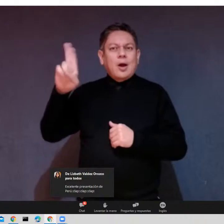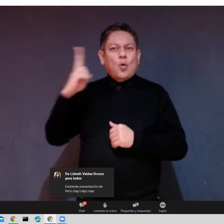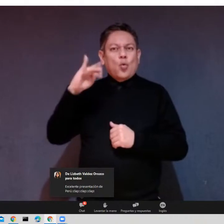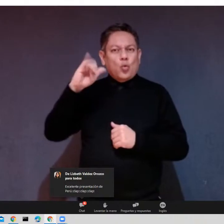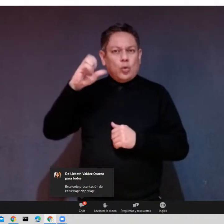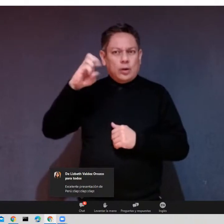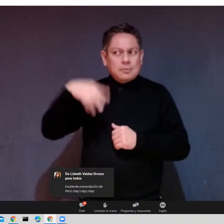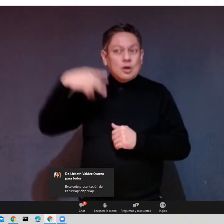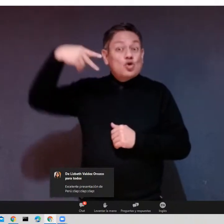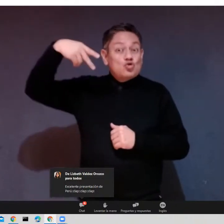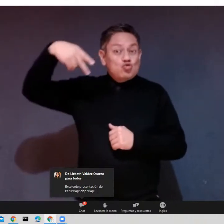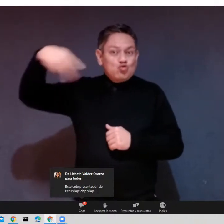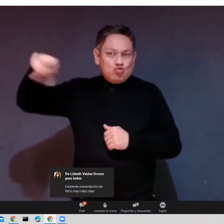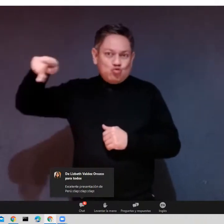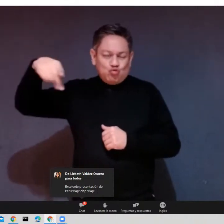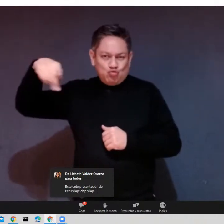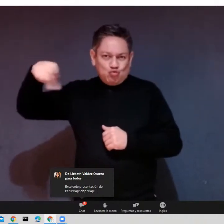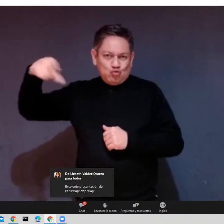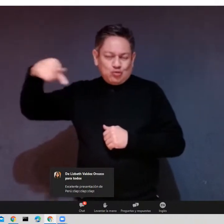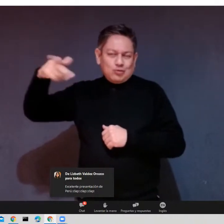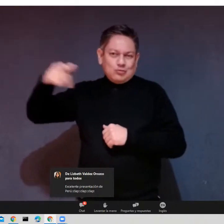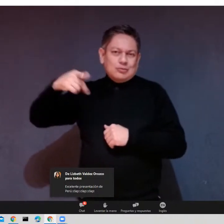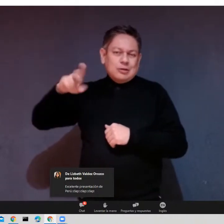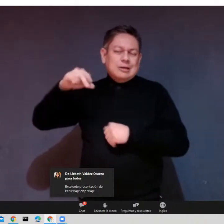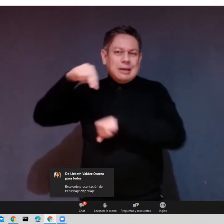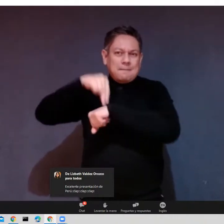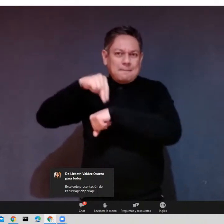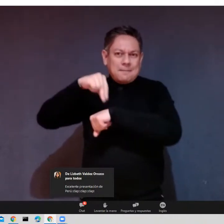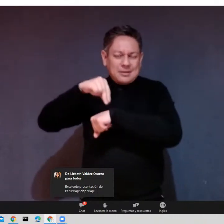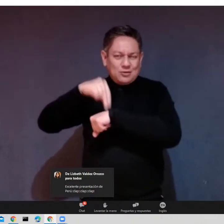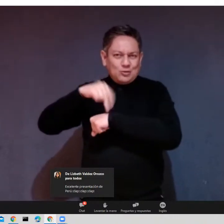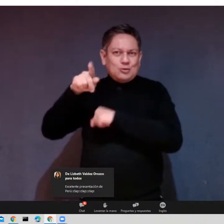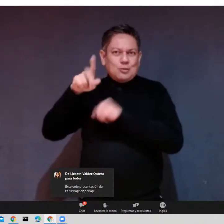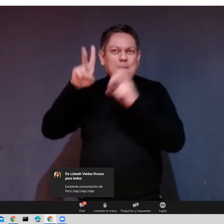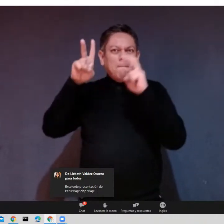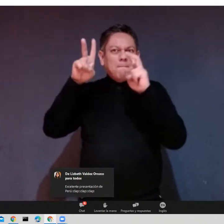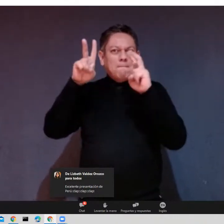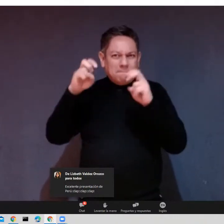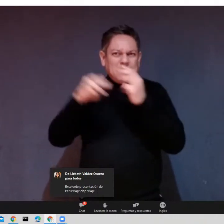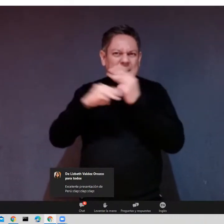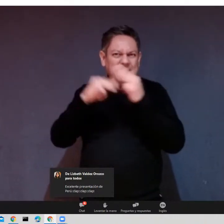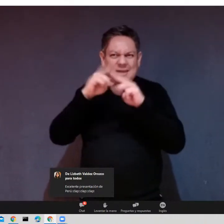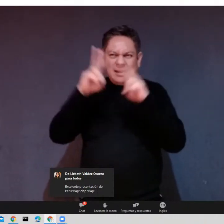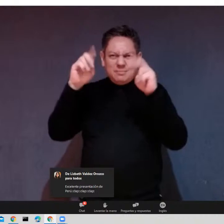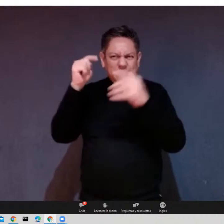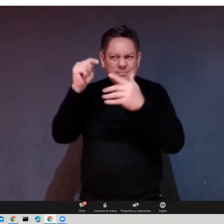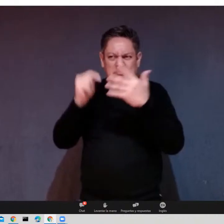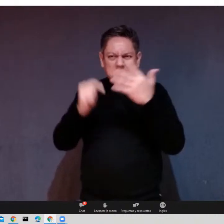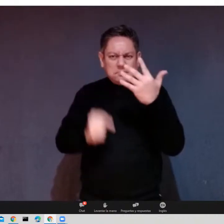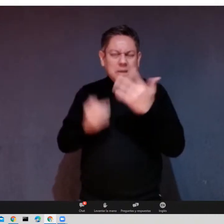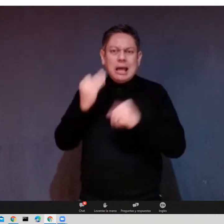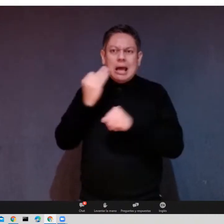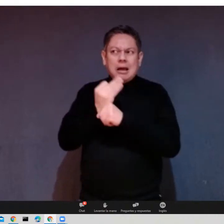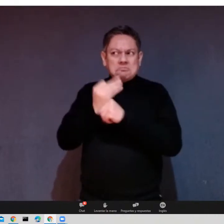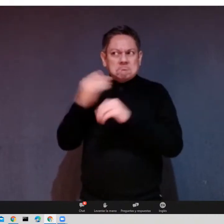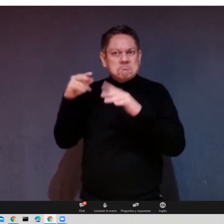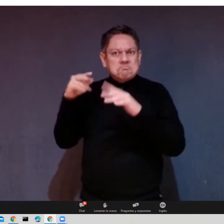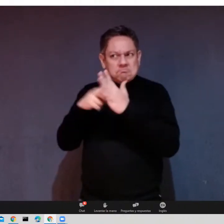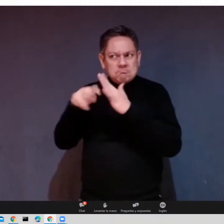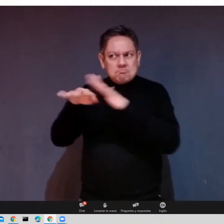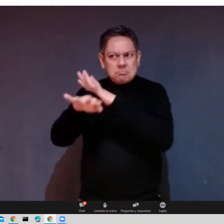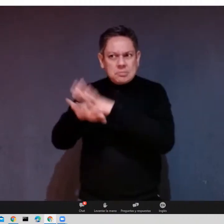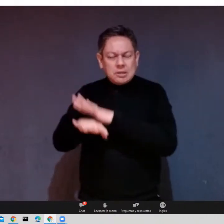UNAM School of Medicine has also been reviewing its curriculum, and many of